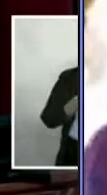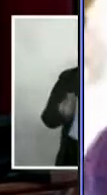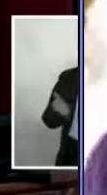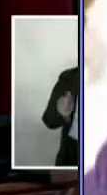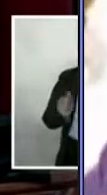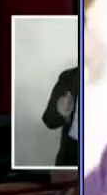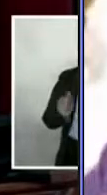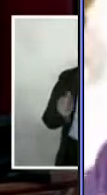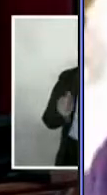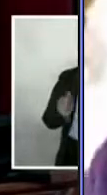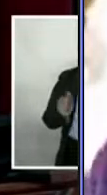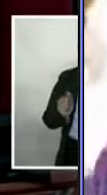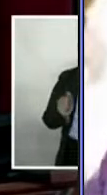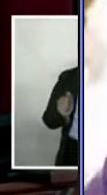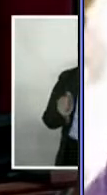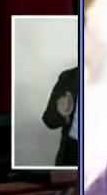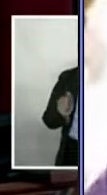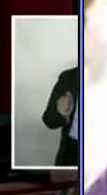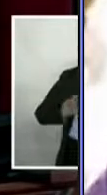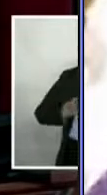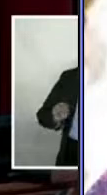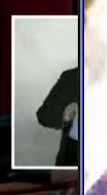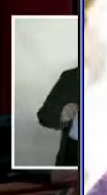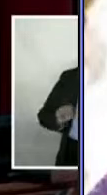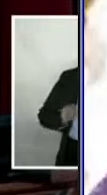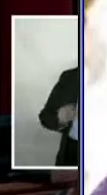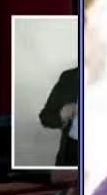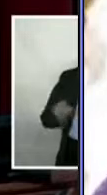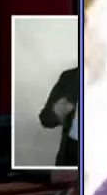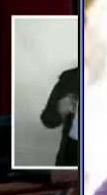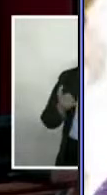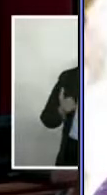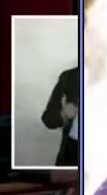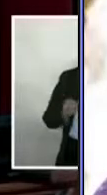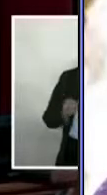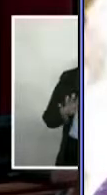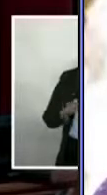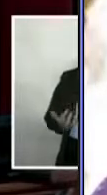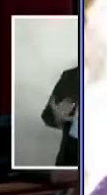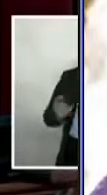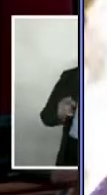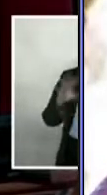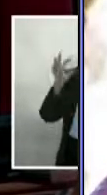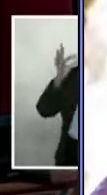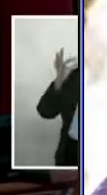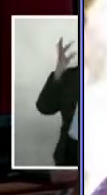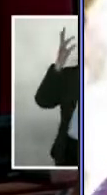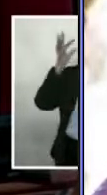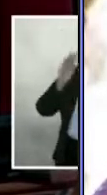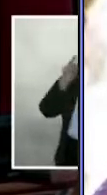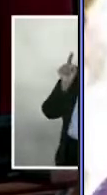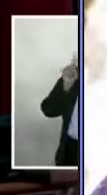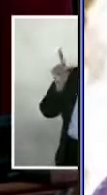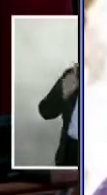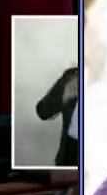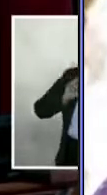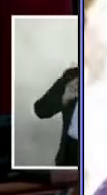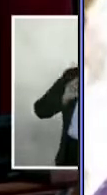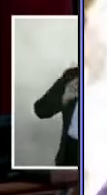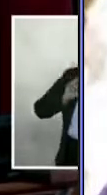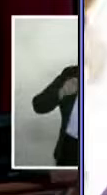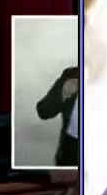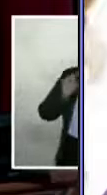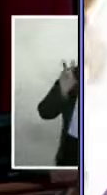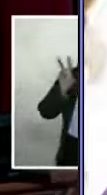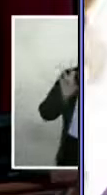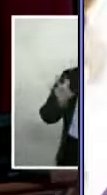management by corporate departments. This honorable house needs to keep departments disciplined on performance budgeting, and